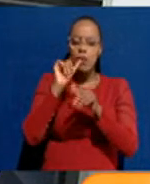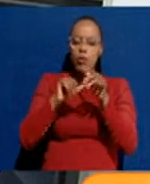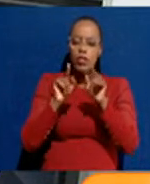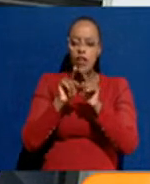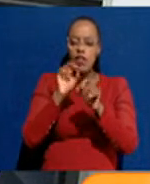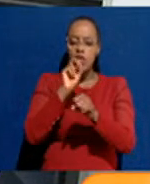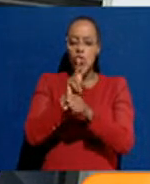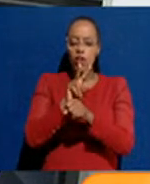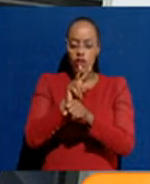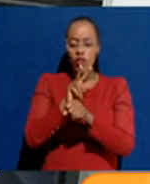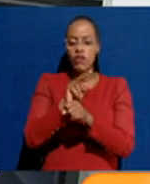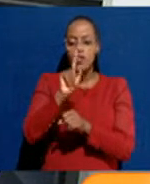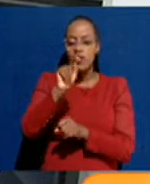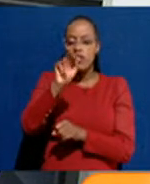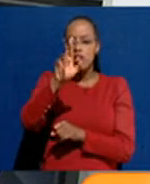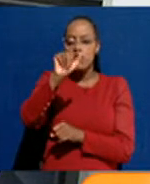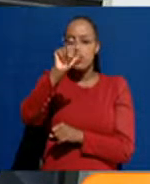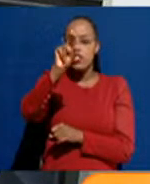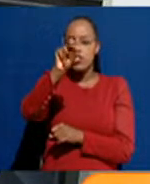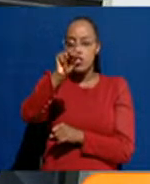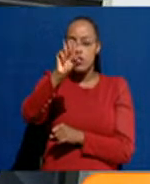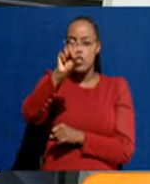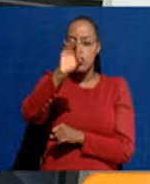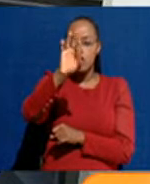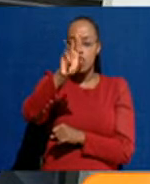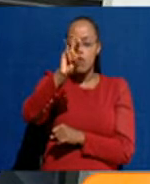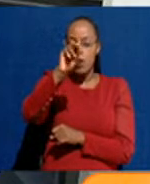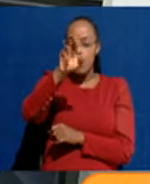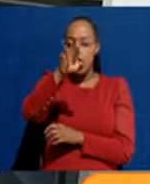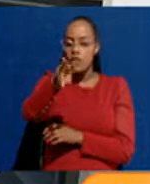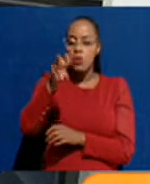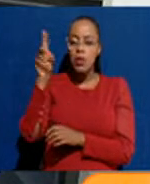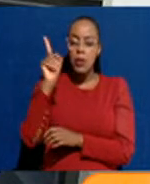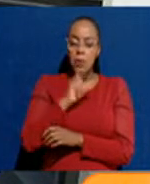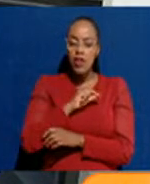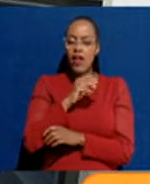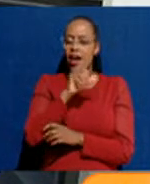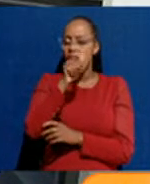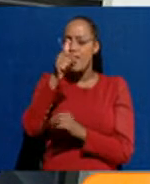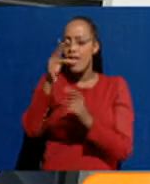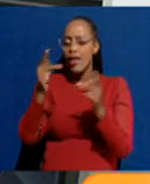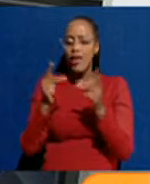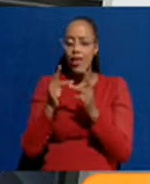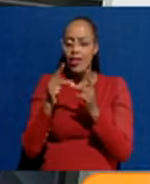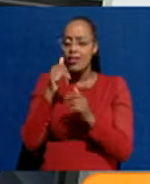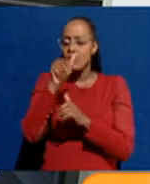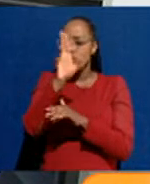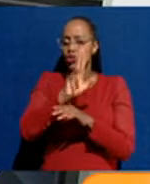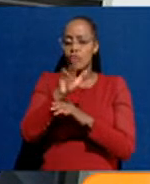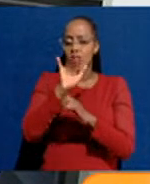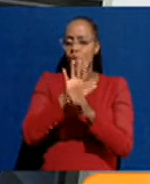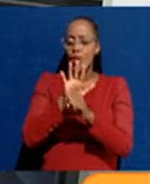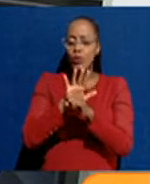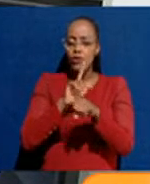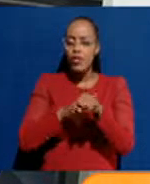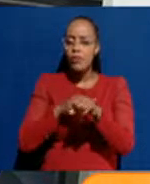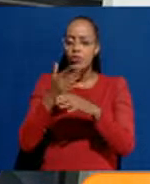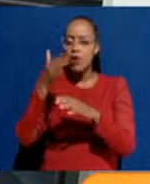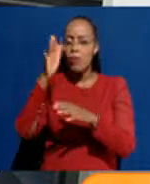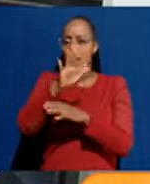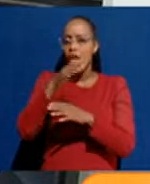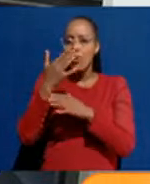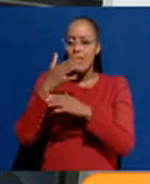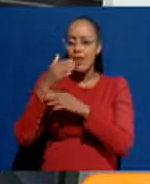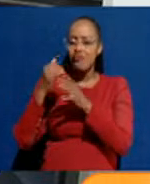12 transformers had been stolen as of that time. Other areas will take so much time to locate a transformer. What is the